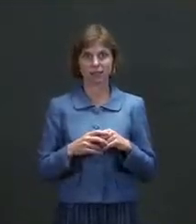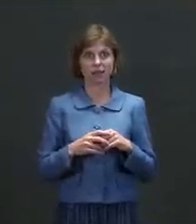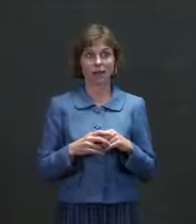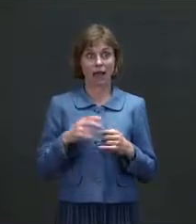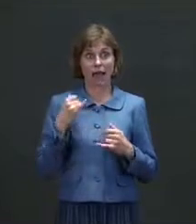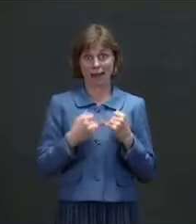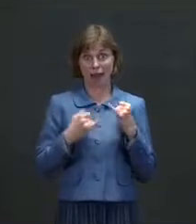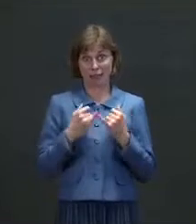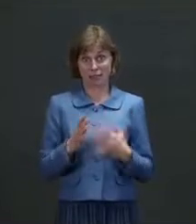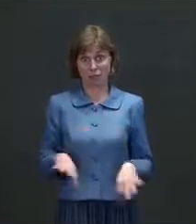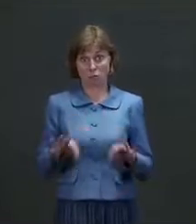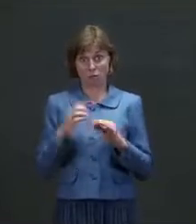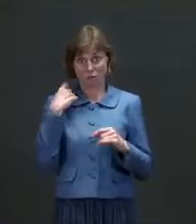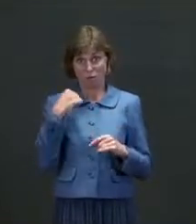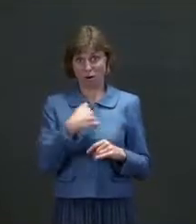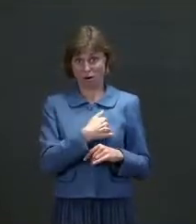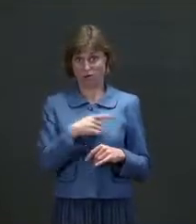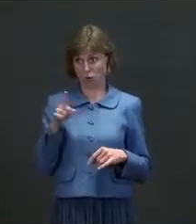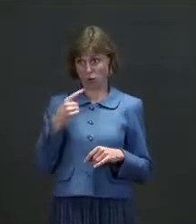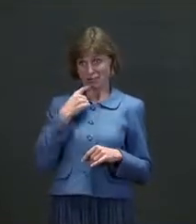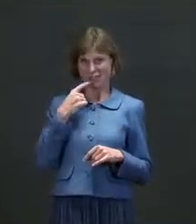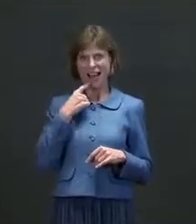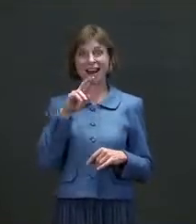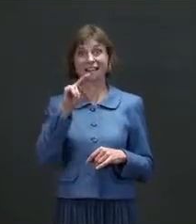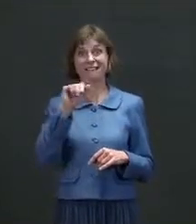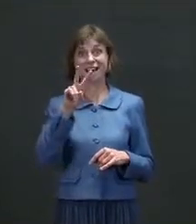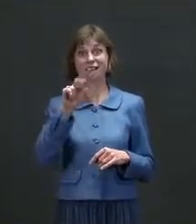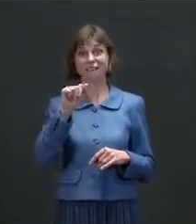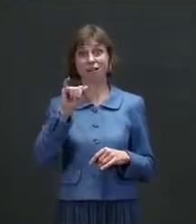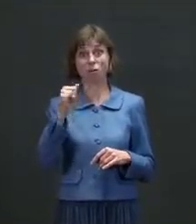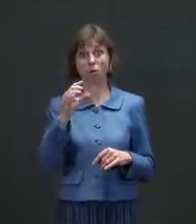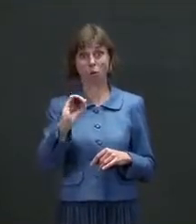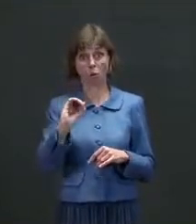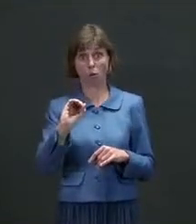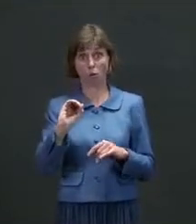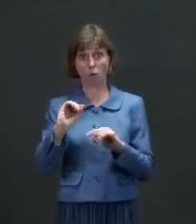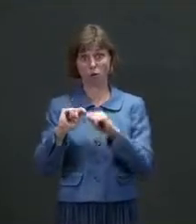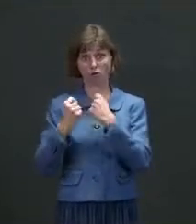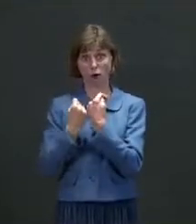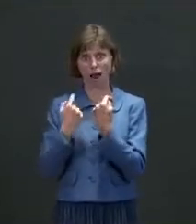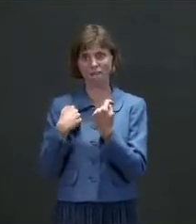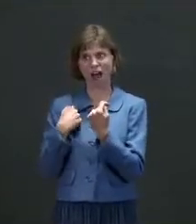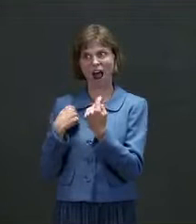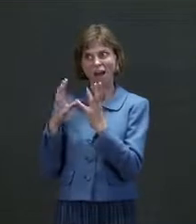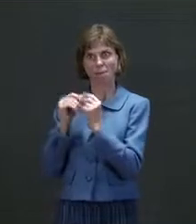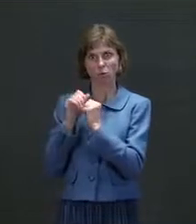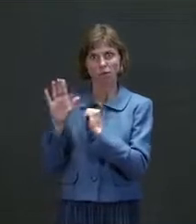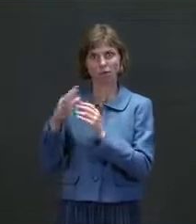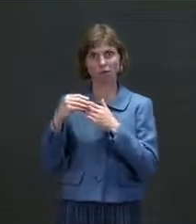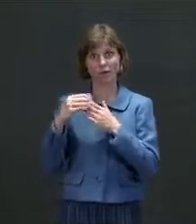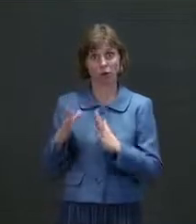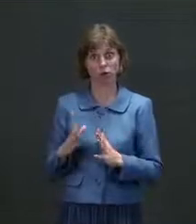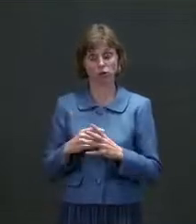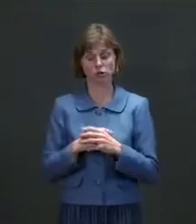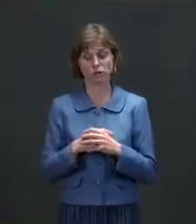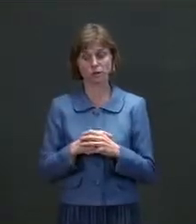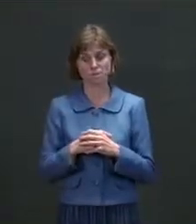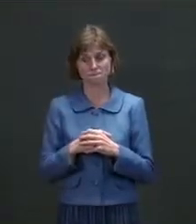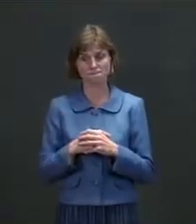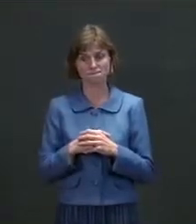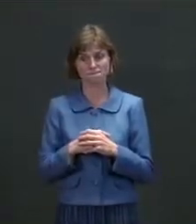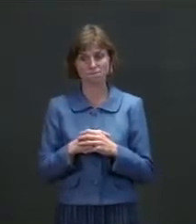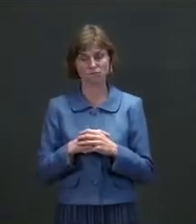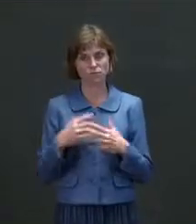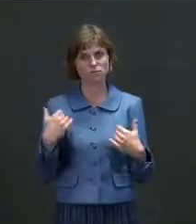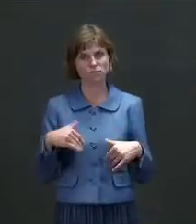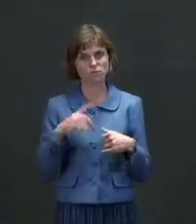you mentioned what's happening on the Navajo tribe, I've met with the leaders, is that it